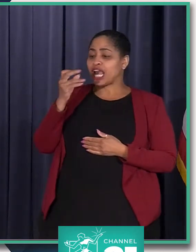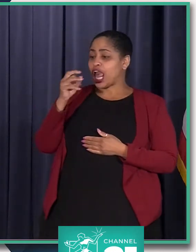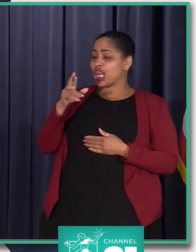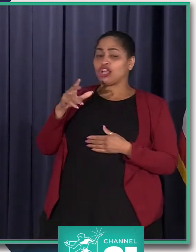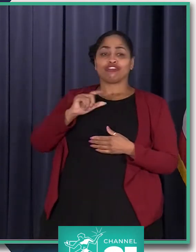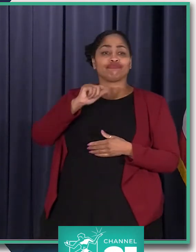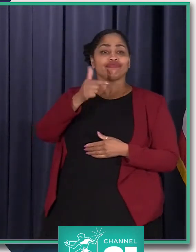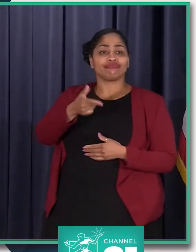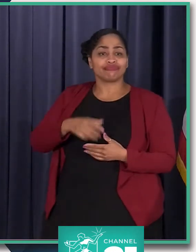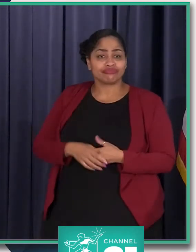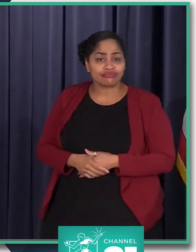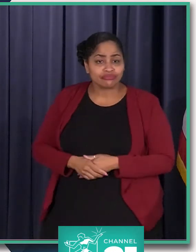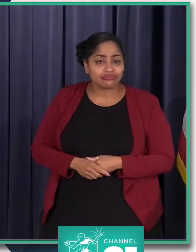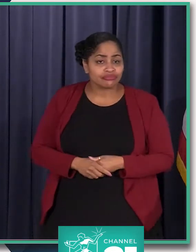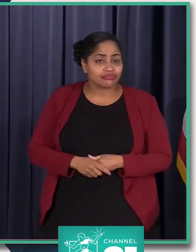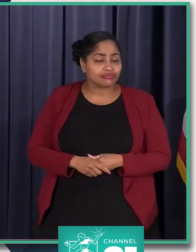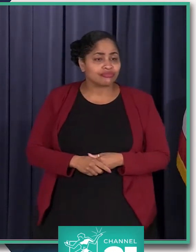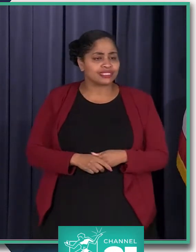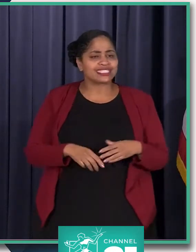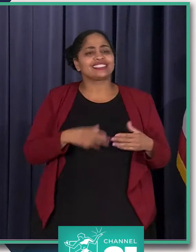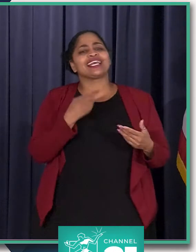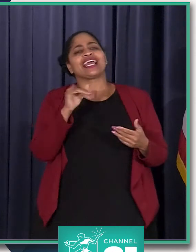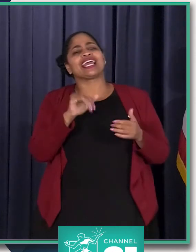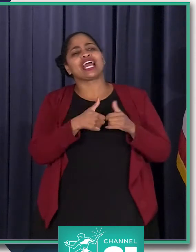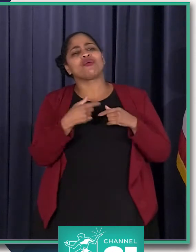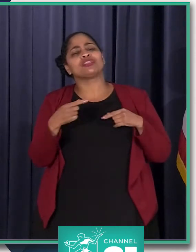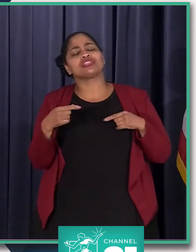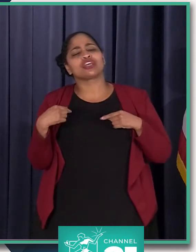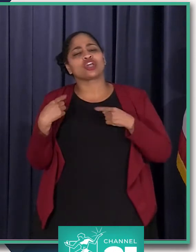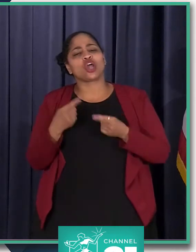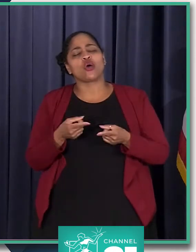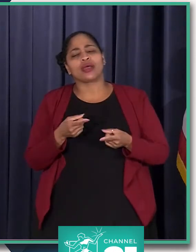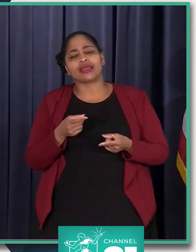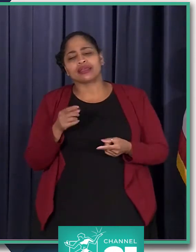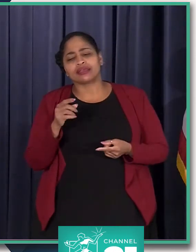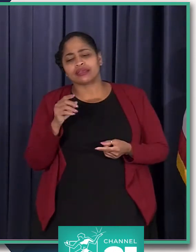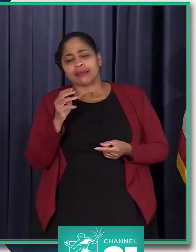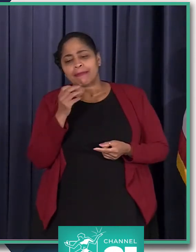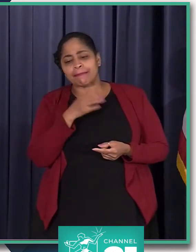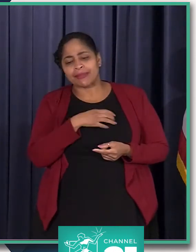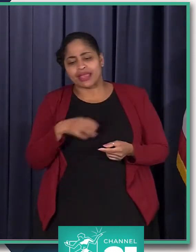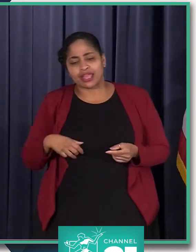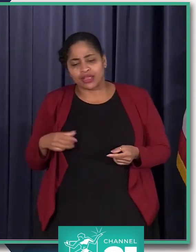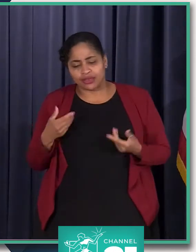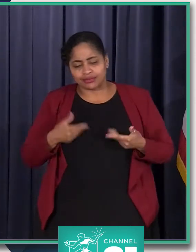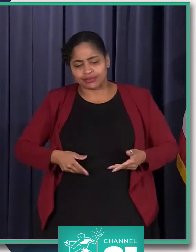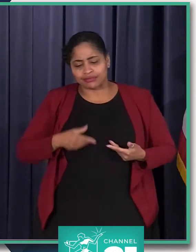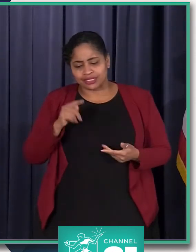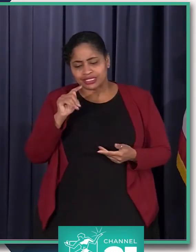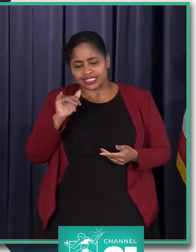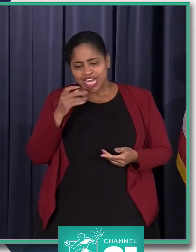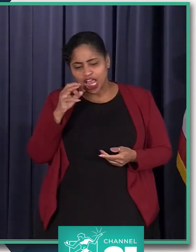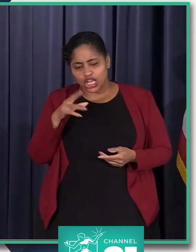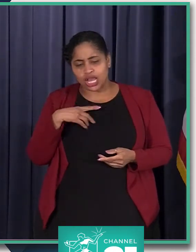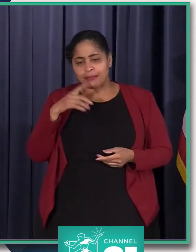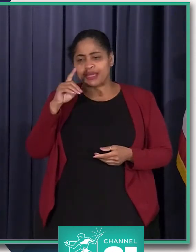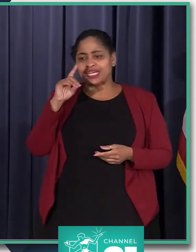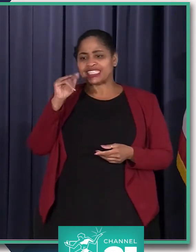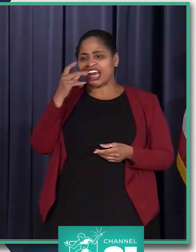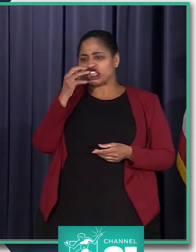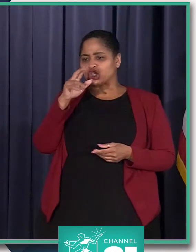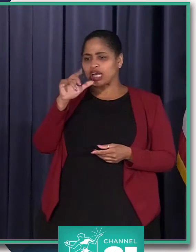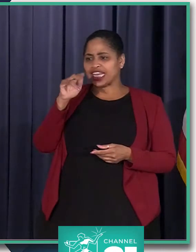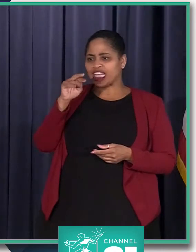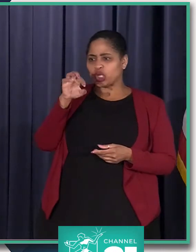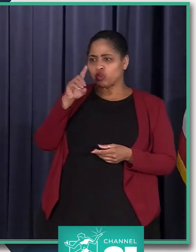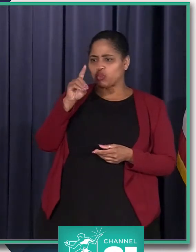Tyler, you're up. Hey, how's it going, Mayor? Tyler. I'm in Dexter Linwood, pretty much on the border